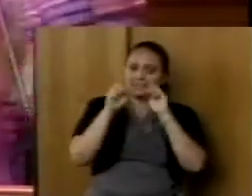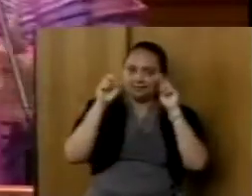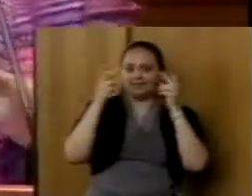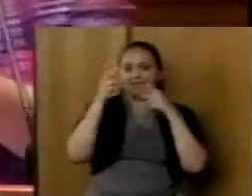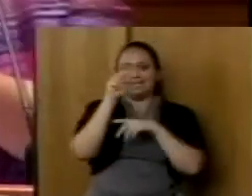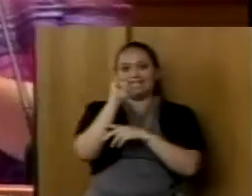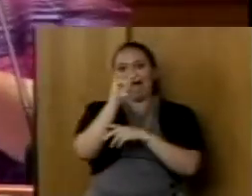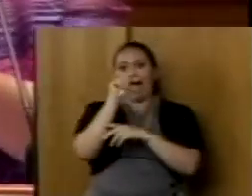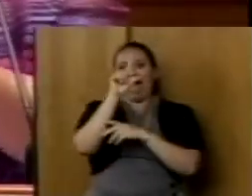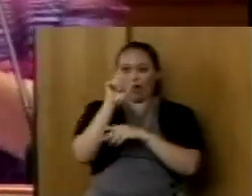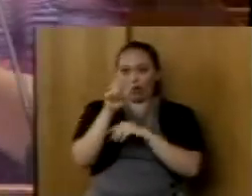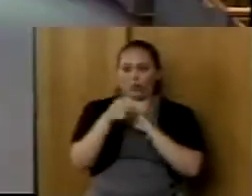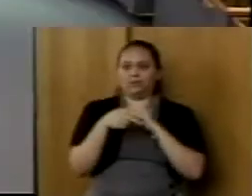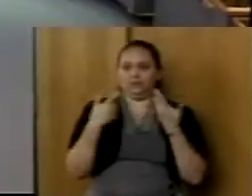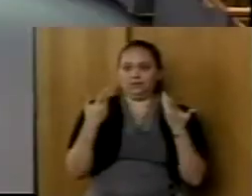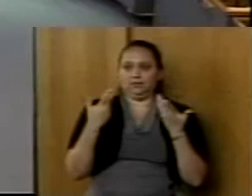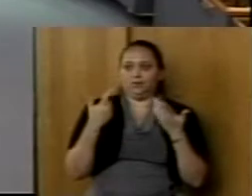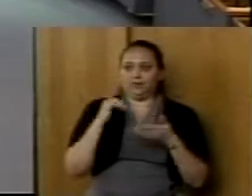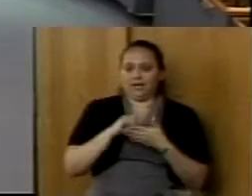started.